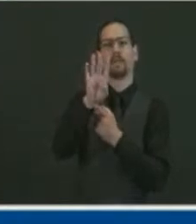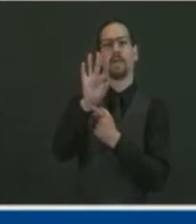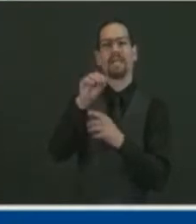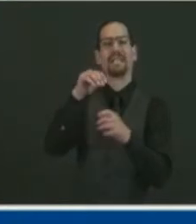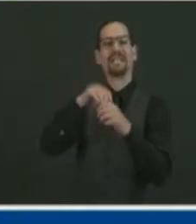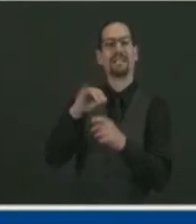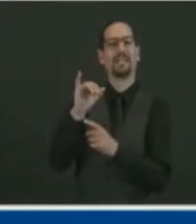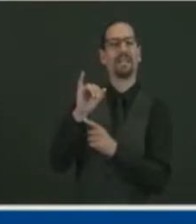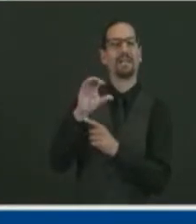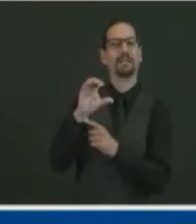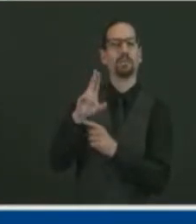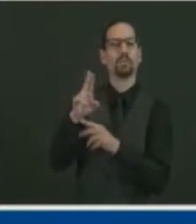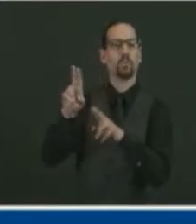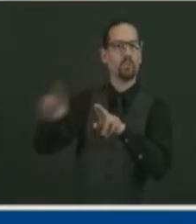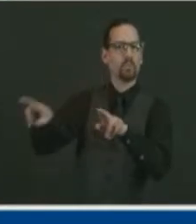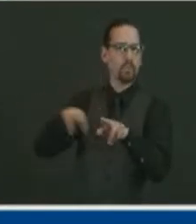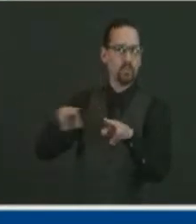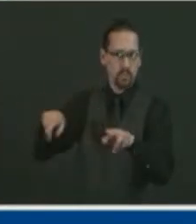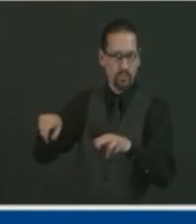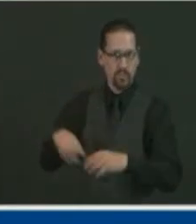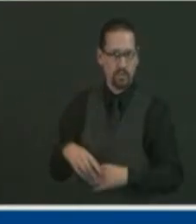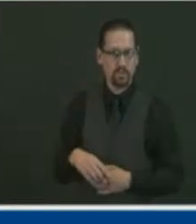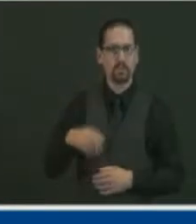unit and 35 are on a ventilator.